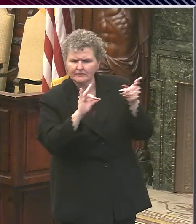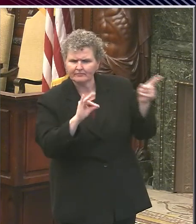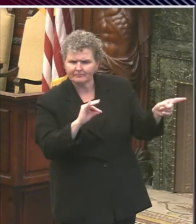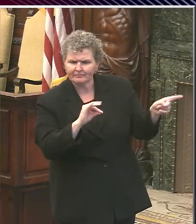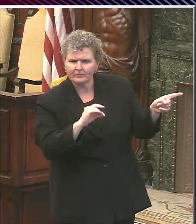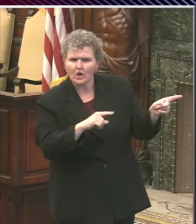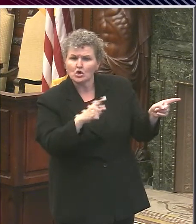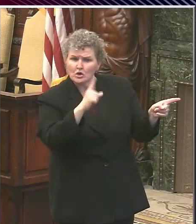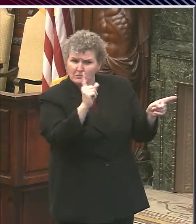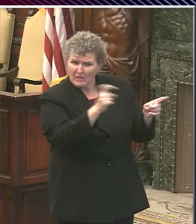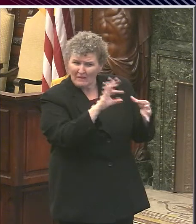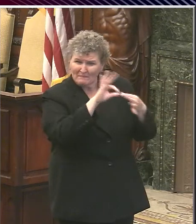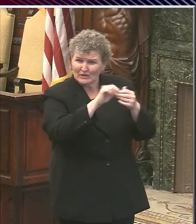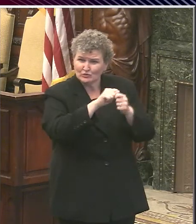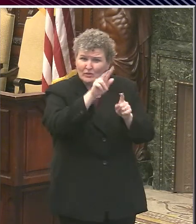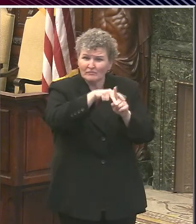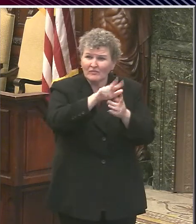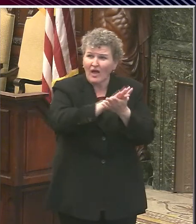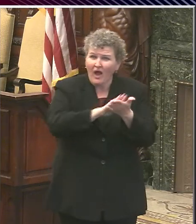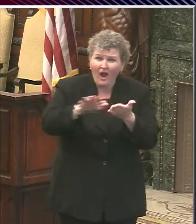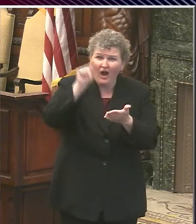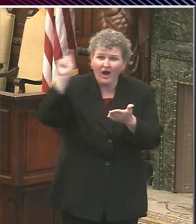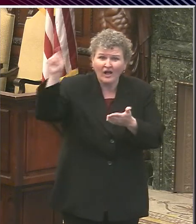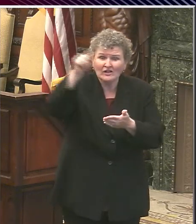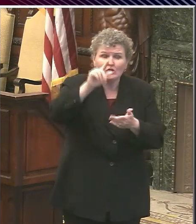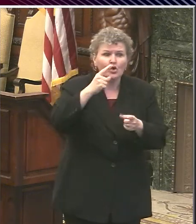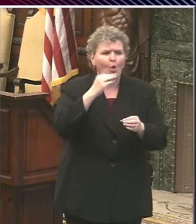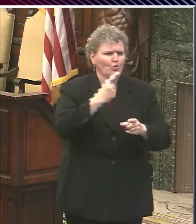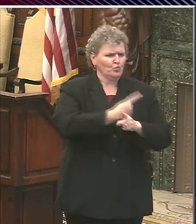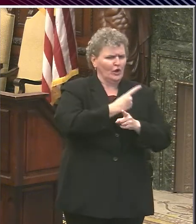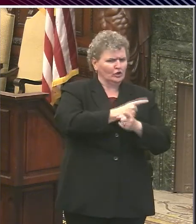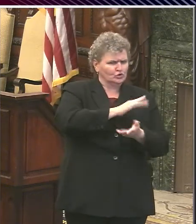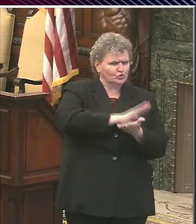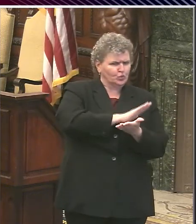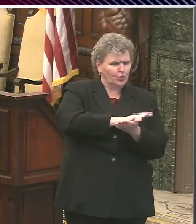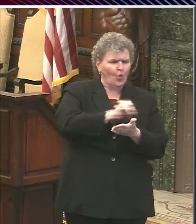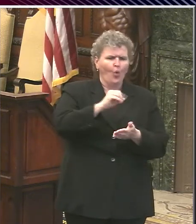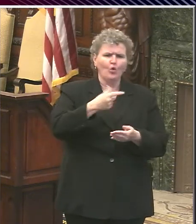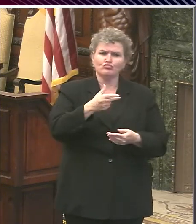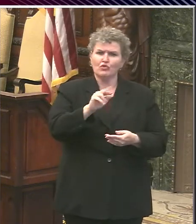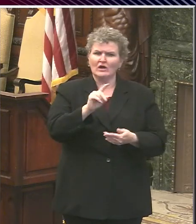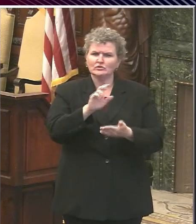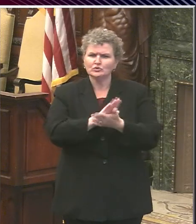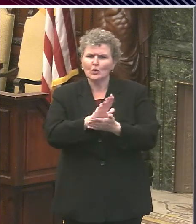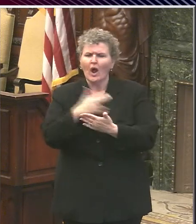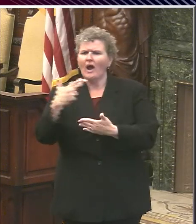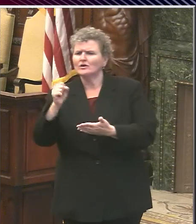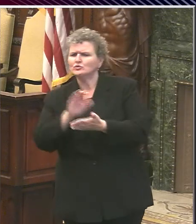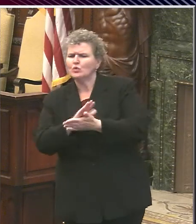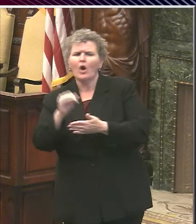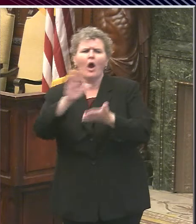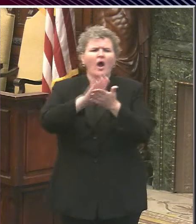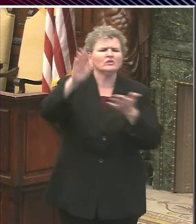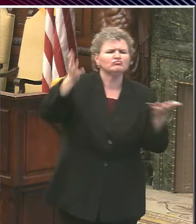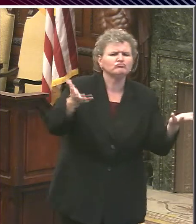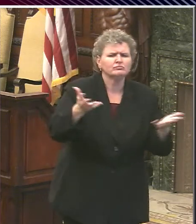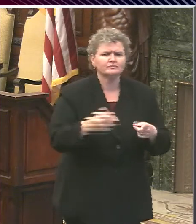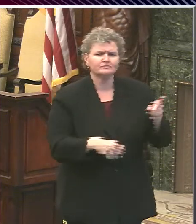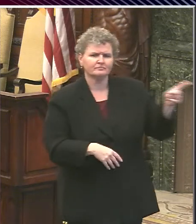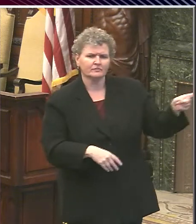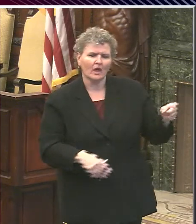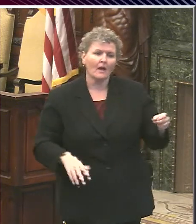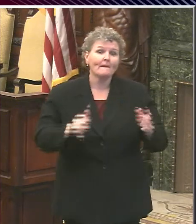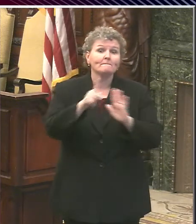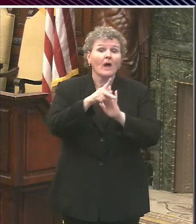to colleges and grade schools, or just colleges, or who will it apply to? Well, the policy covers the whole